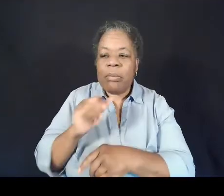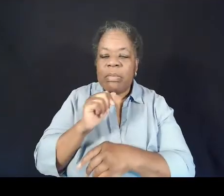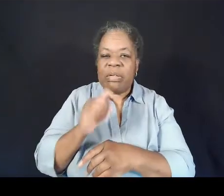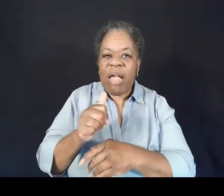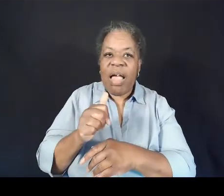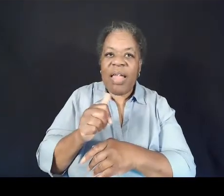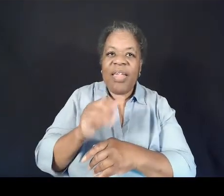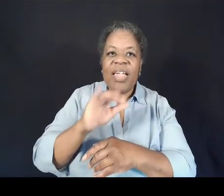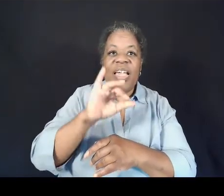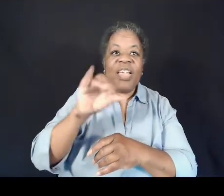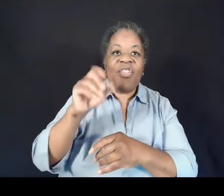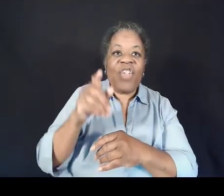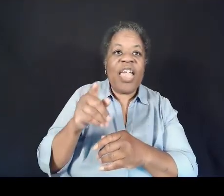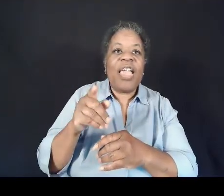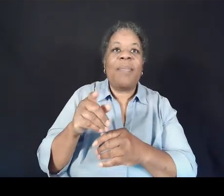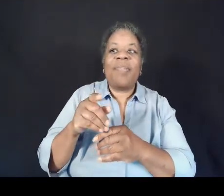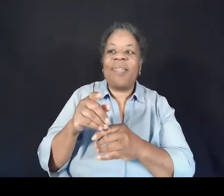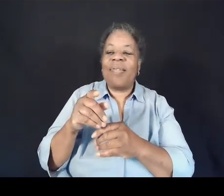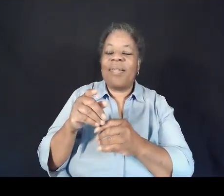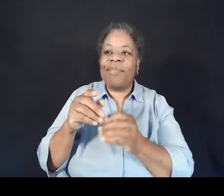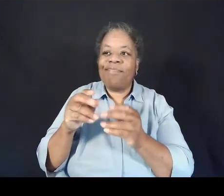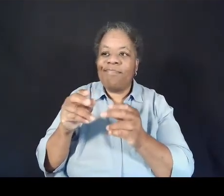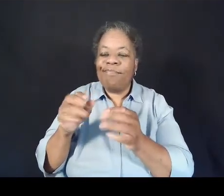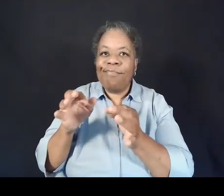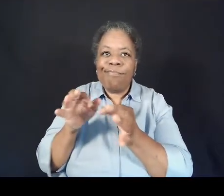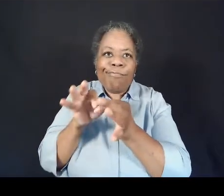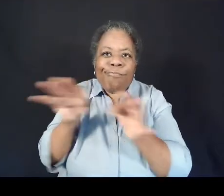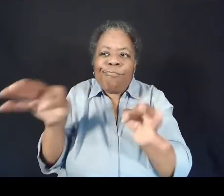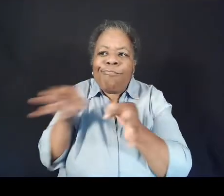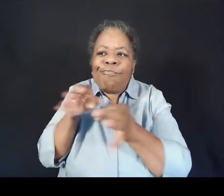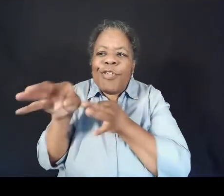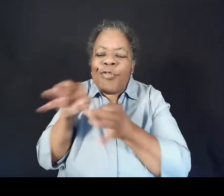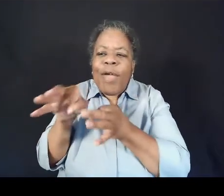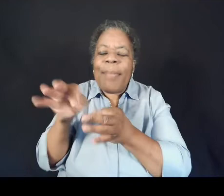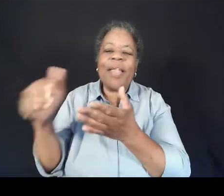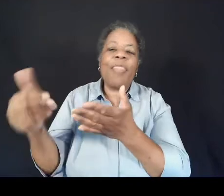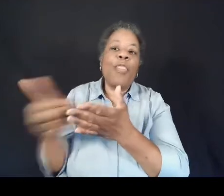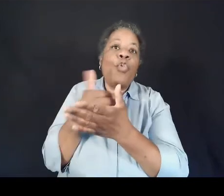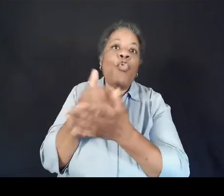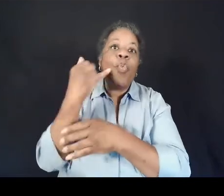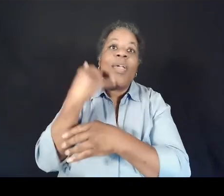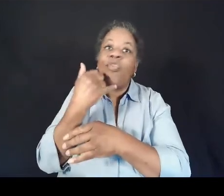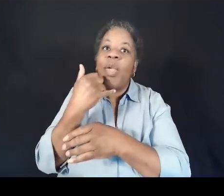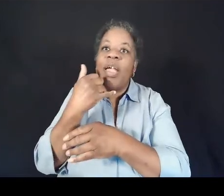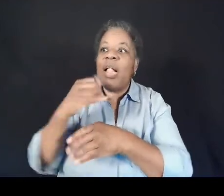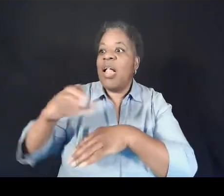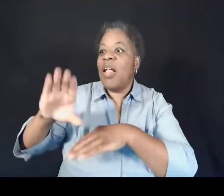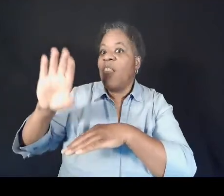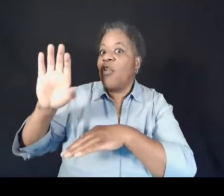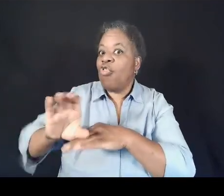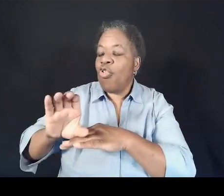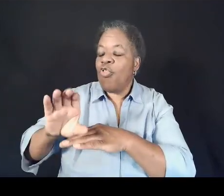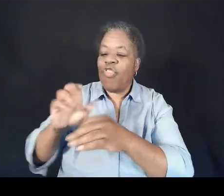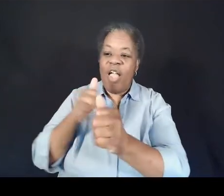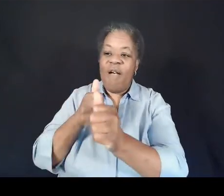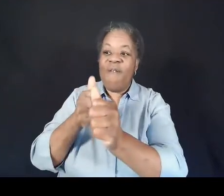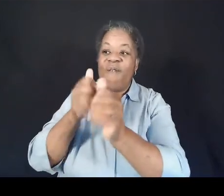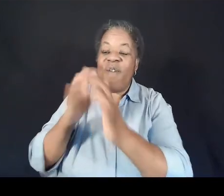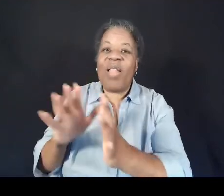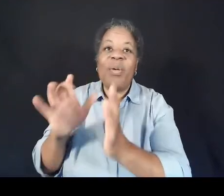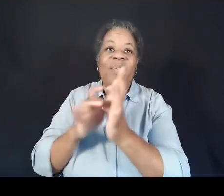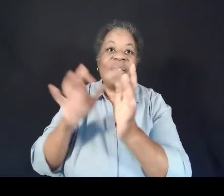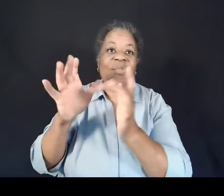to be using that expression to describe the new Israel, the church, followers of Jesus from every tribe and